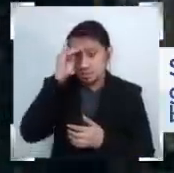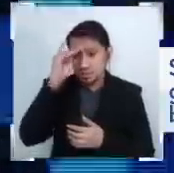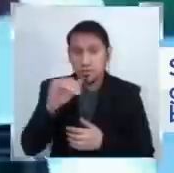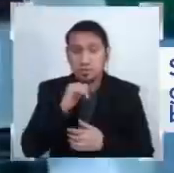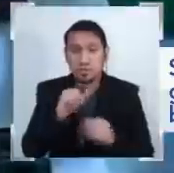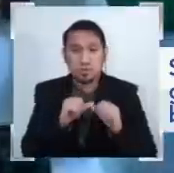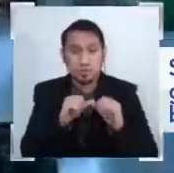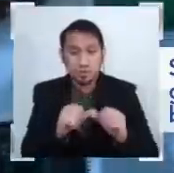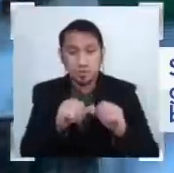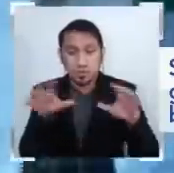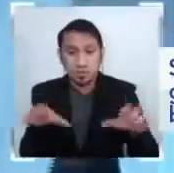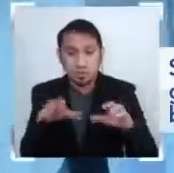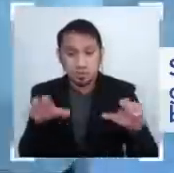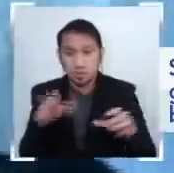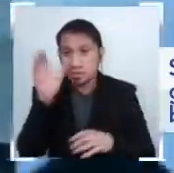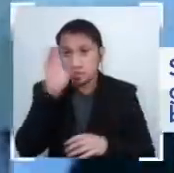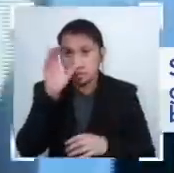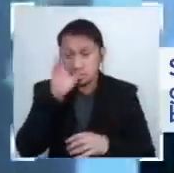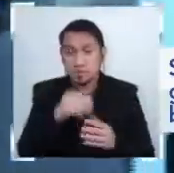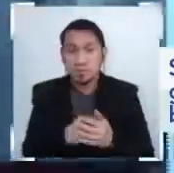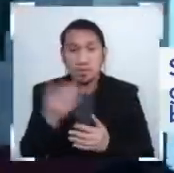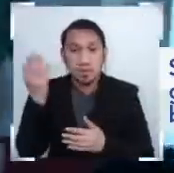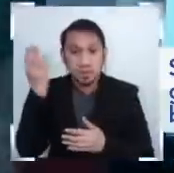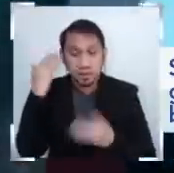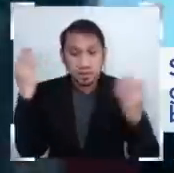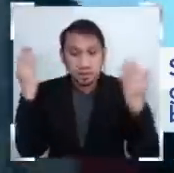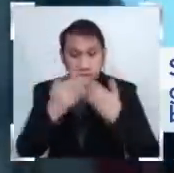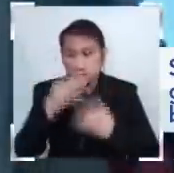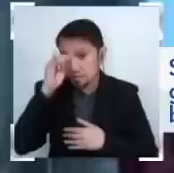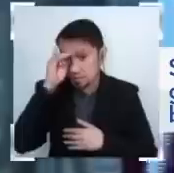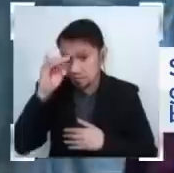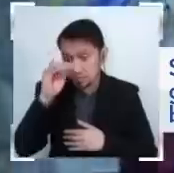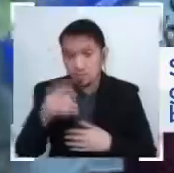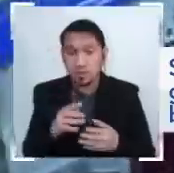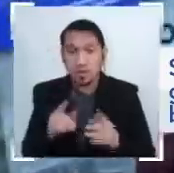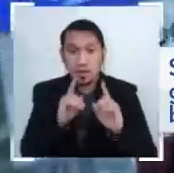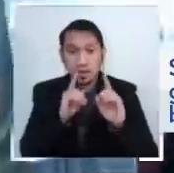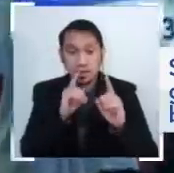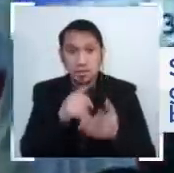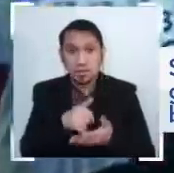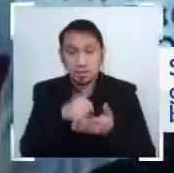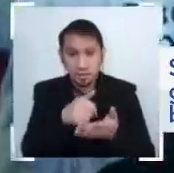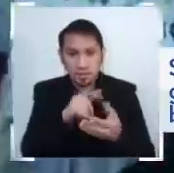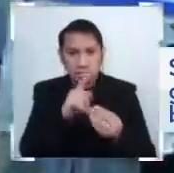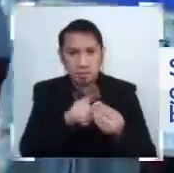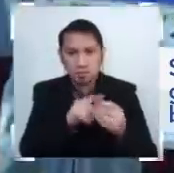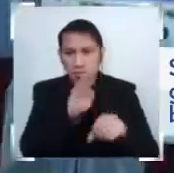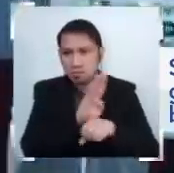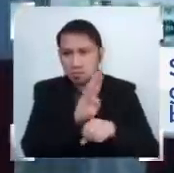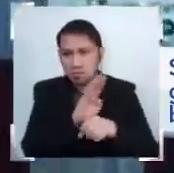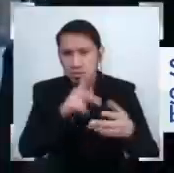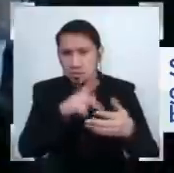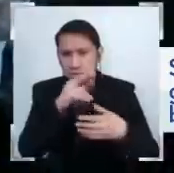ngayong araw. Sa Cebu Capital kagabi, dumalo si Moreno sa awarding ceremony ng Subo Negosyo Program, isang livelihood assistance program